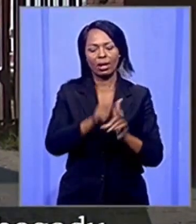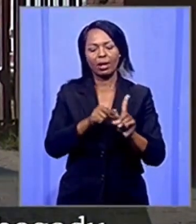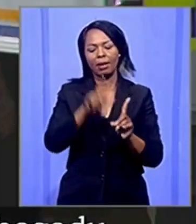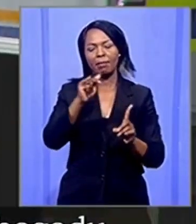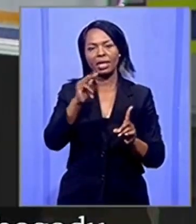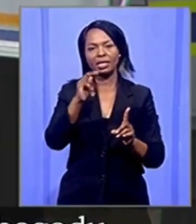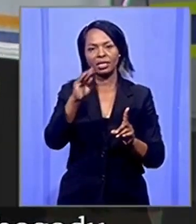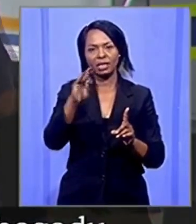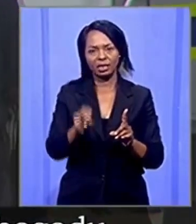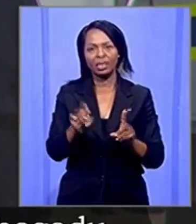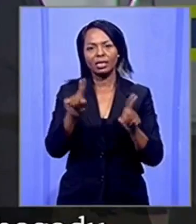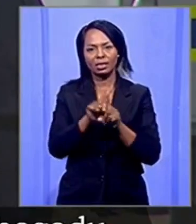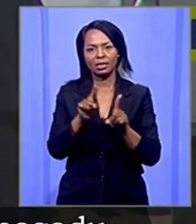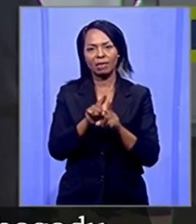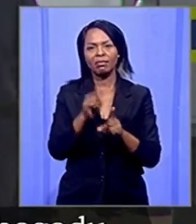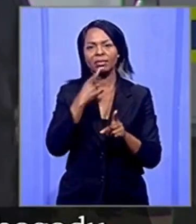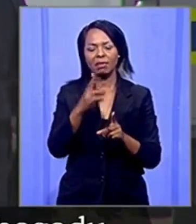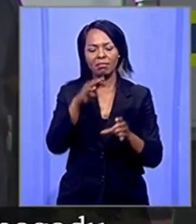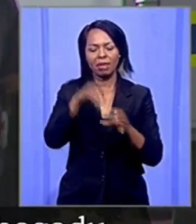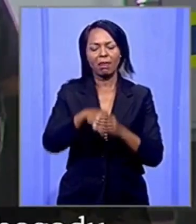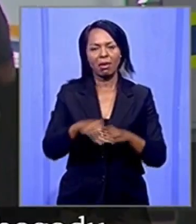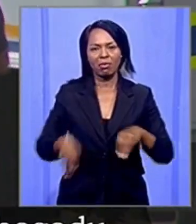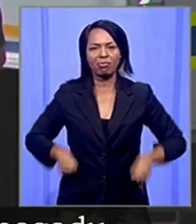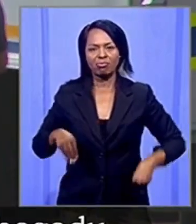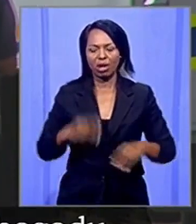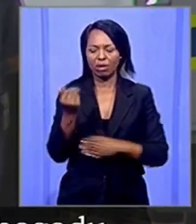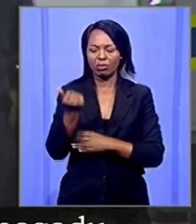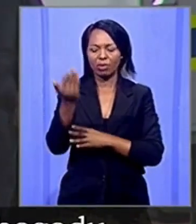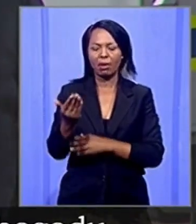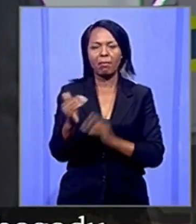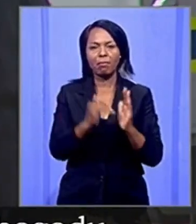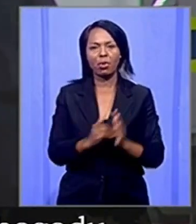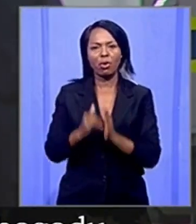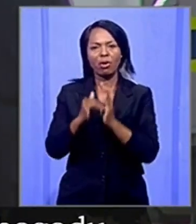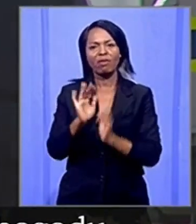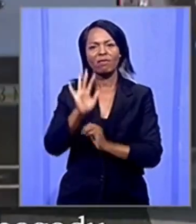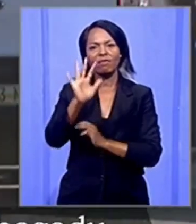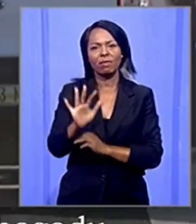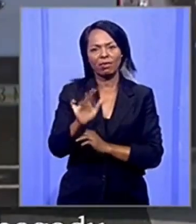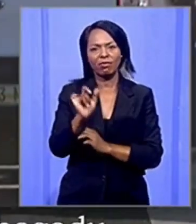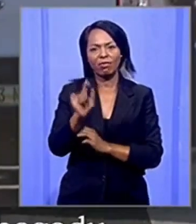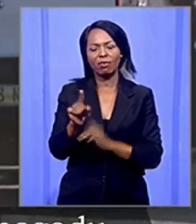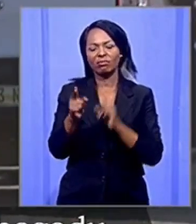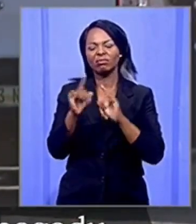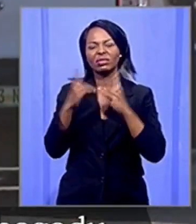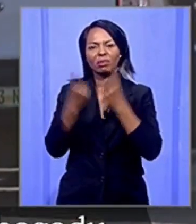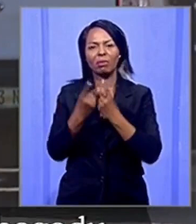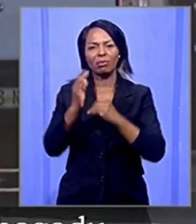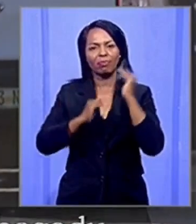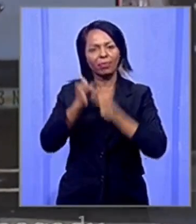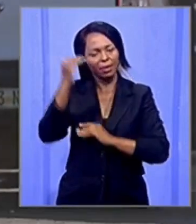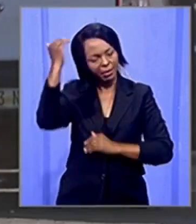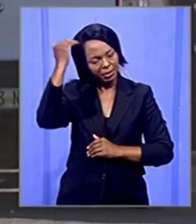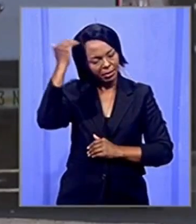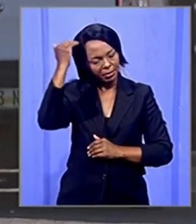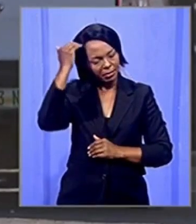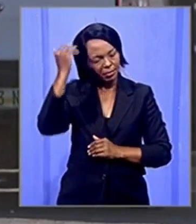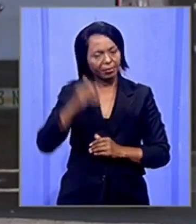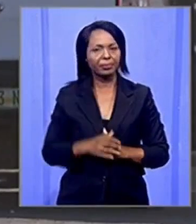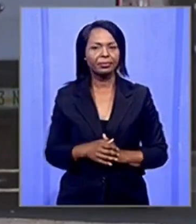ikarabela malebana le dipego tsa tsietso tsa tendera ya dimilione di le 5 tsa kago ya bookelo jwa malwetse a boboko kwa